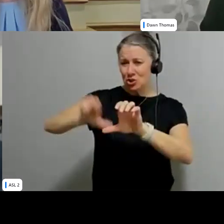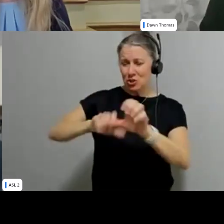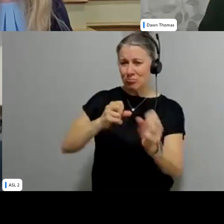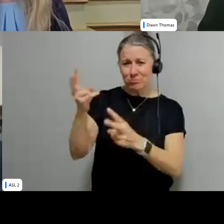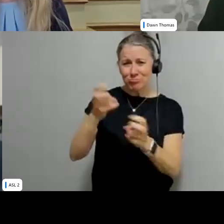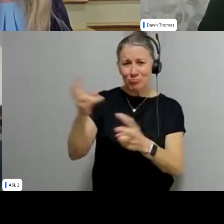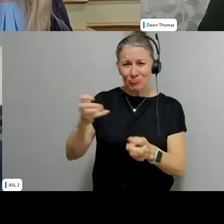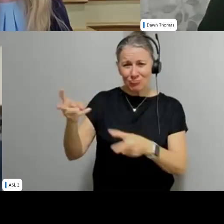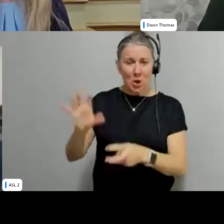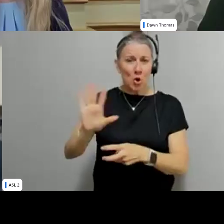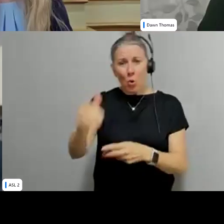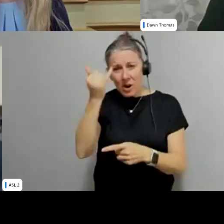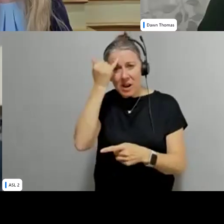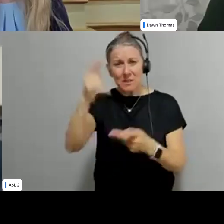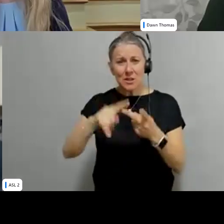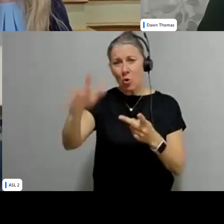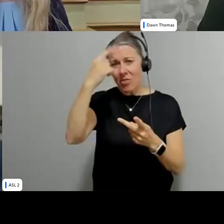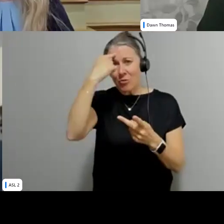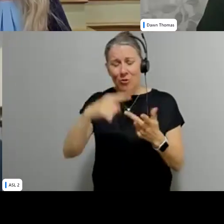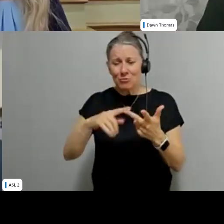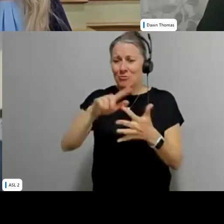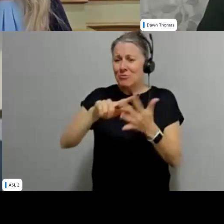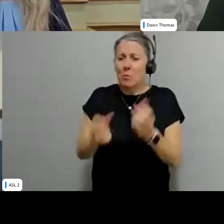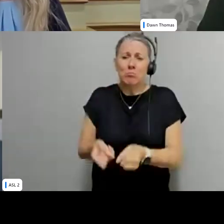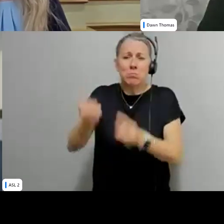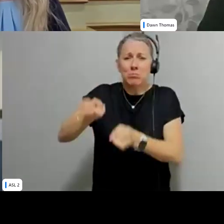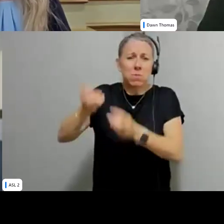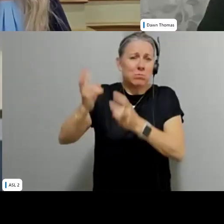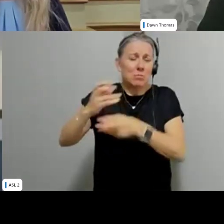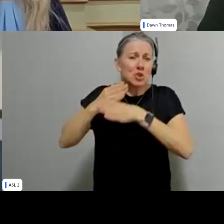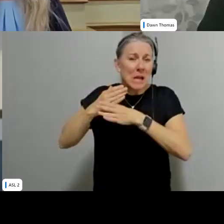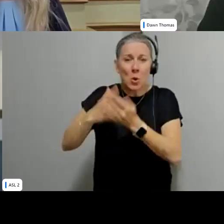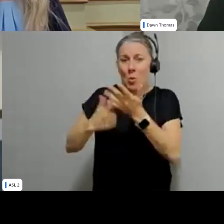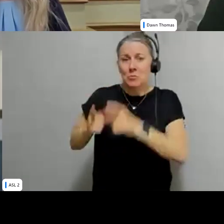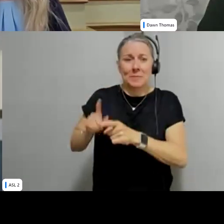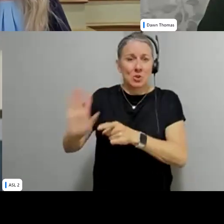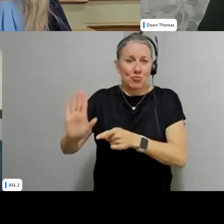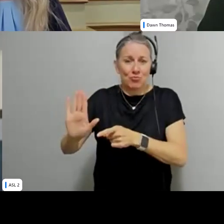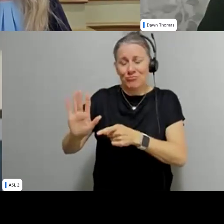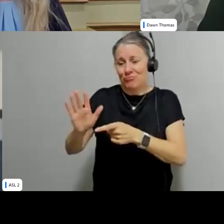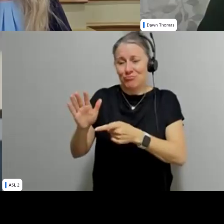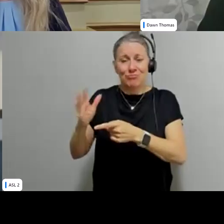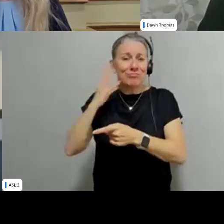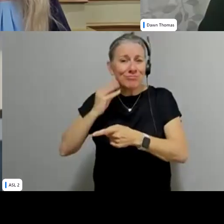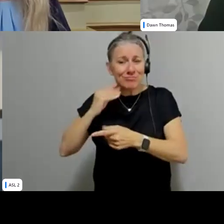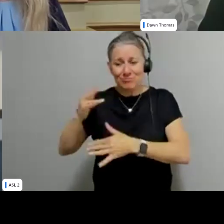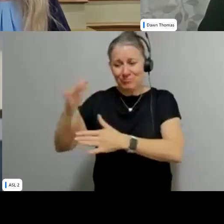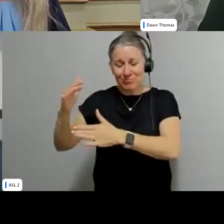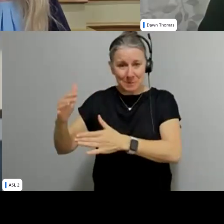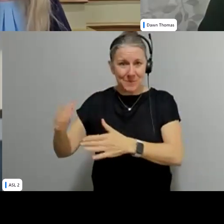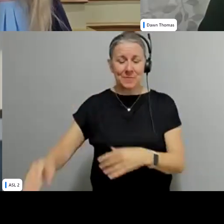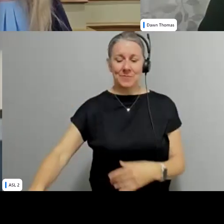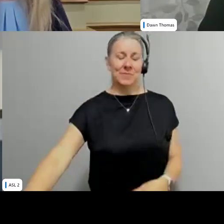their own thoughts, their own ideas. Let us know what you're thinking when you're thinking of it. Share what's happening for you as well.